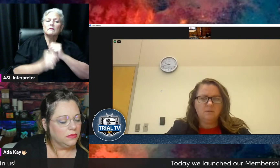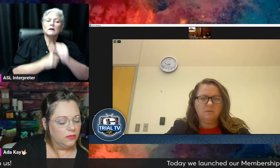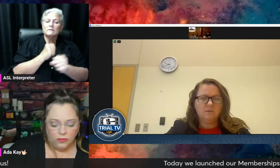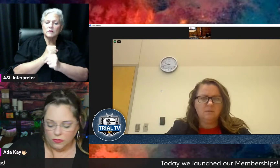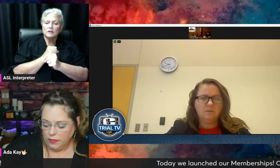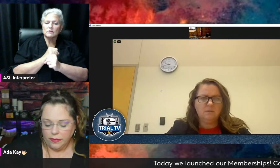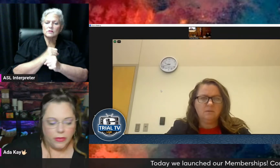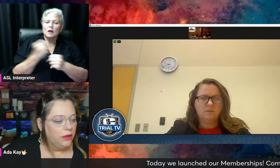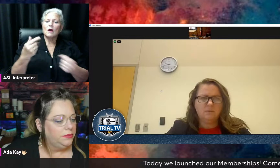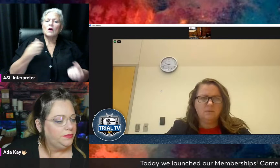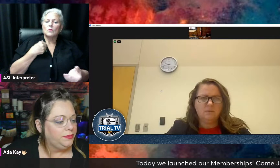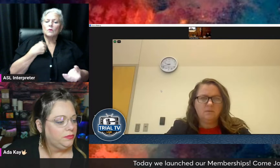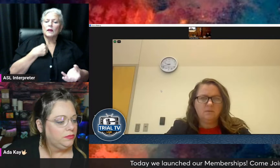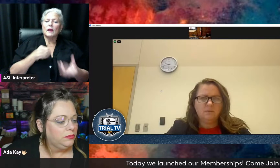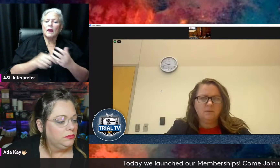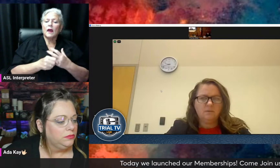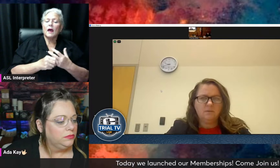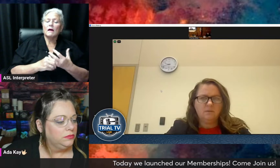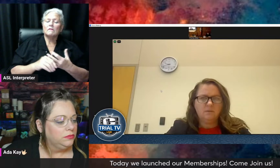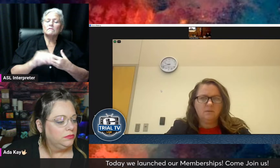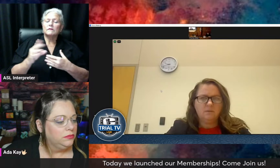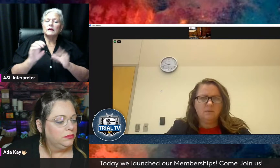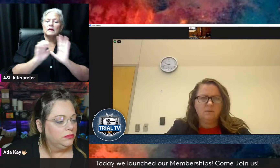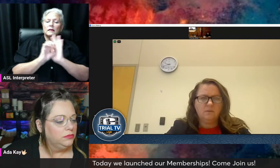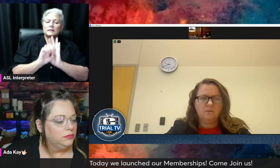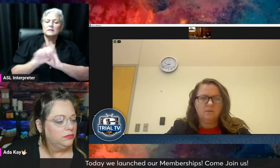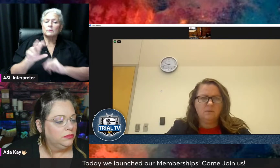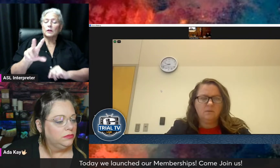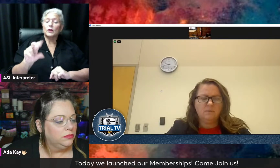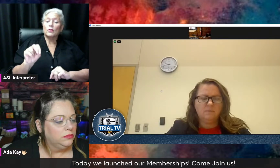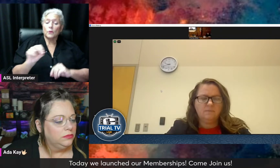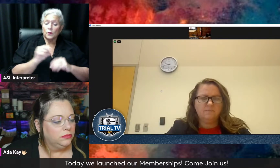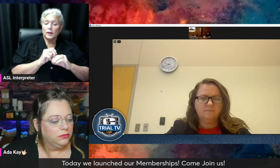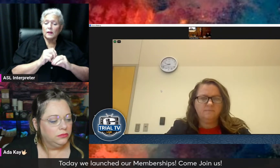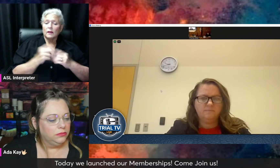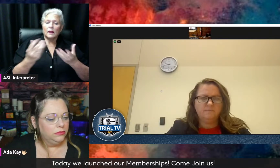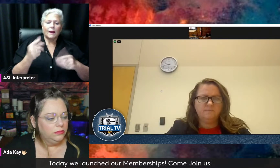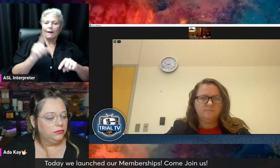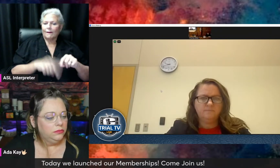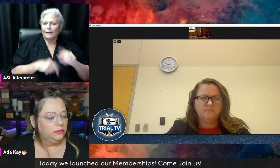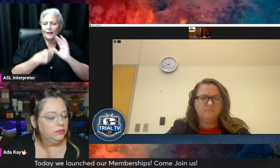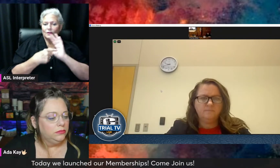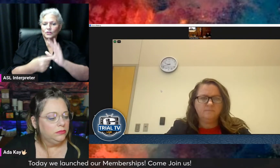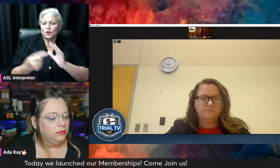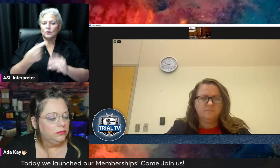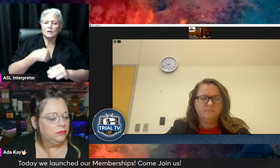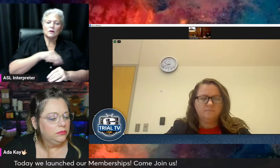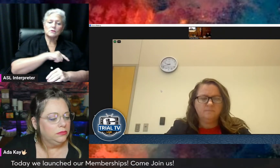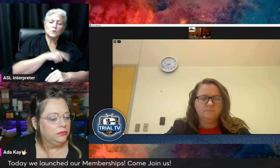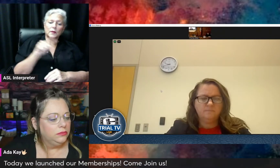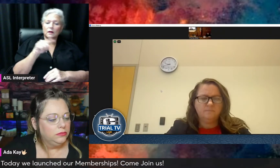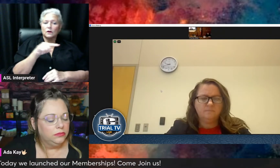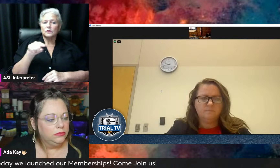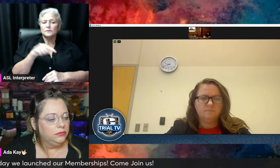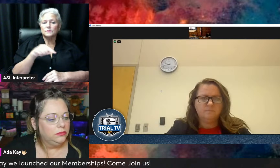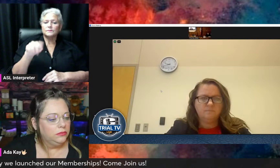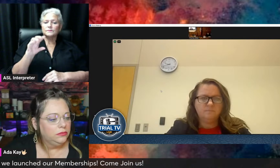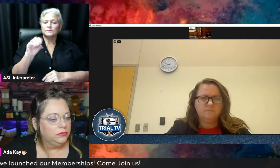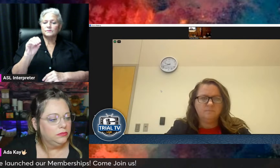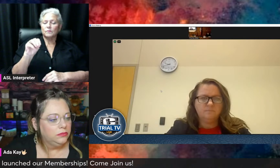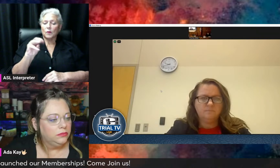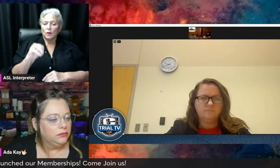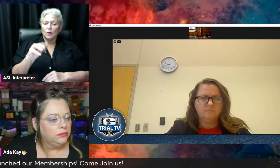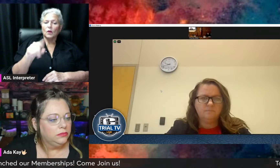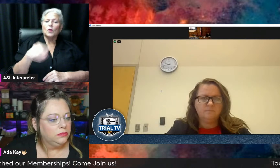your CV. I can't obviously show that to you because we're Zooming, but you know your CV,